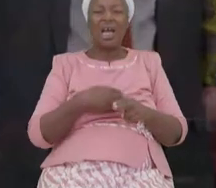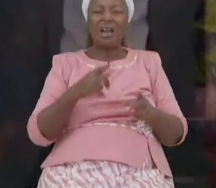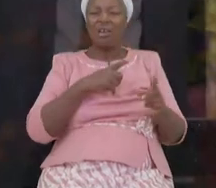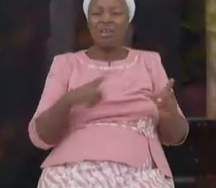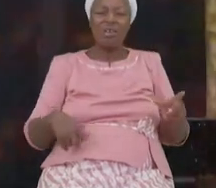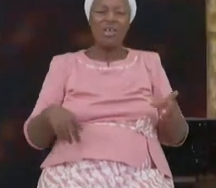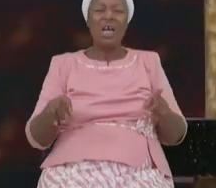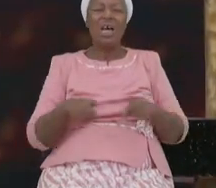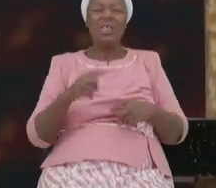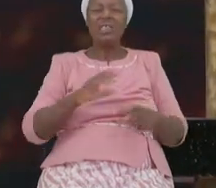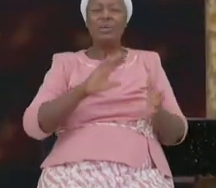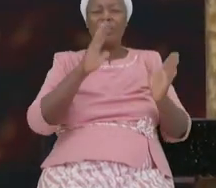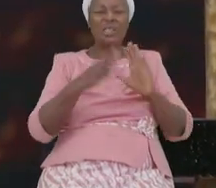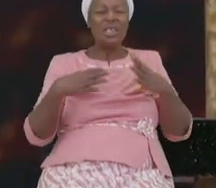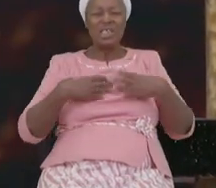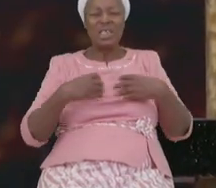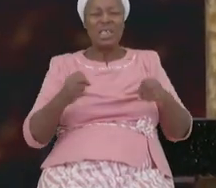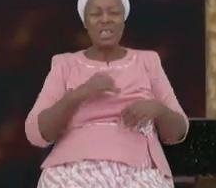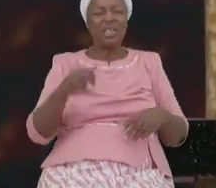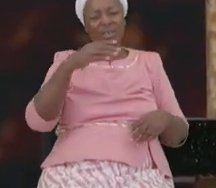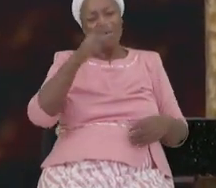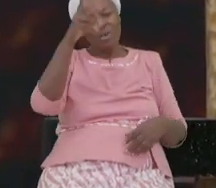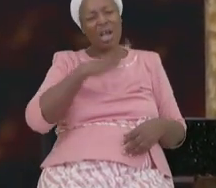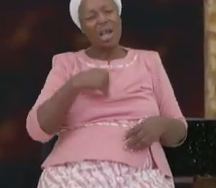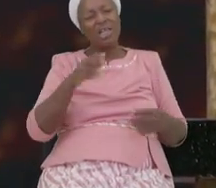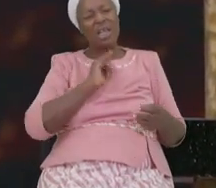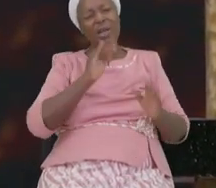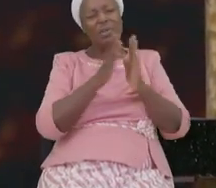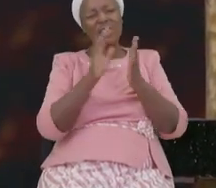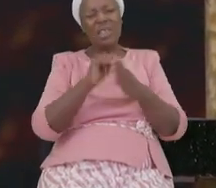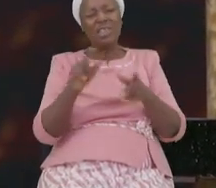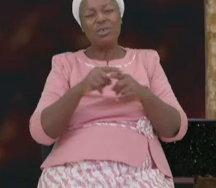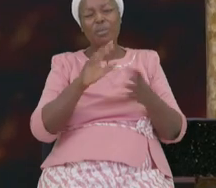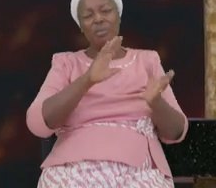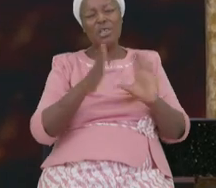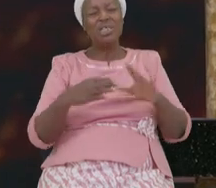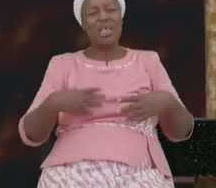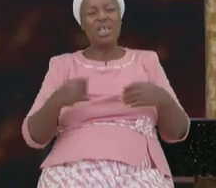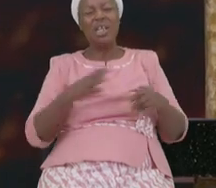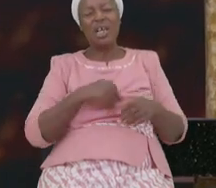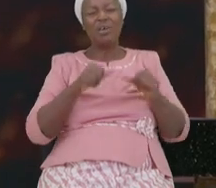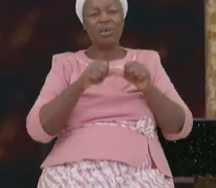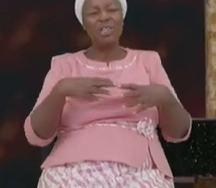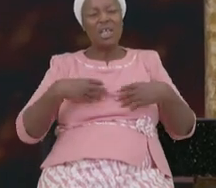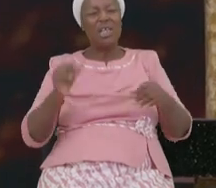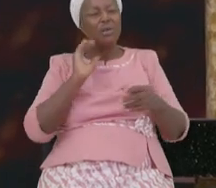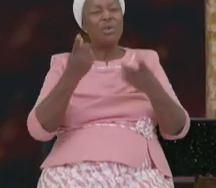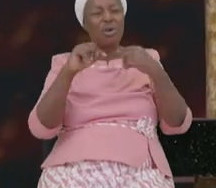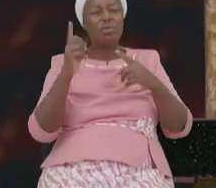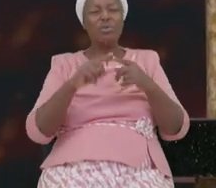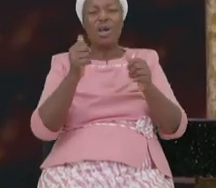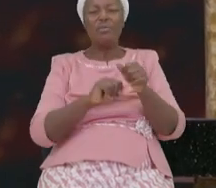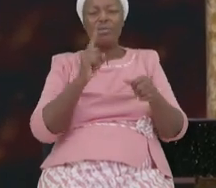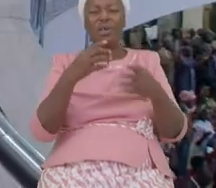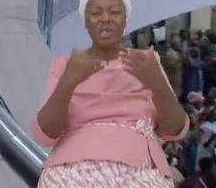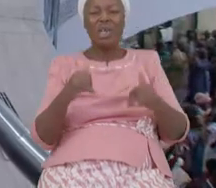the present healing God. And I pray that the present healing and the perpetual healing will come to everyone